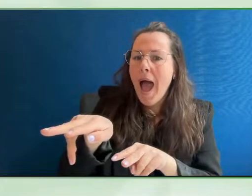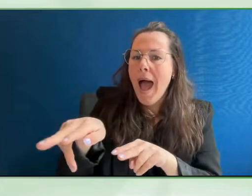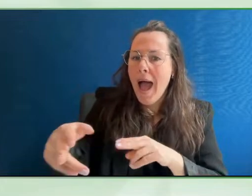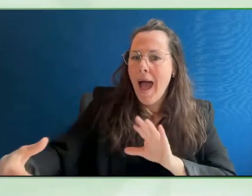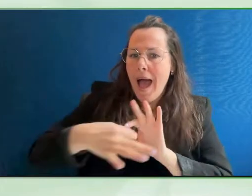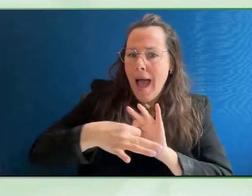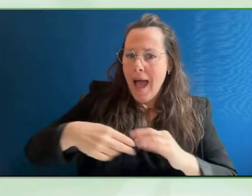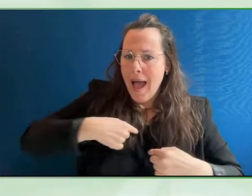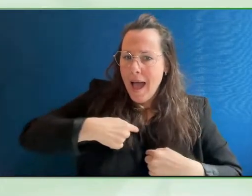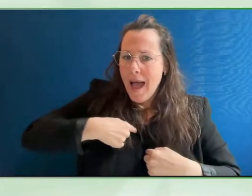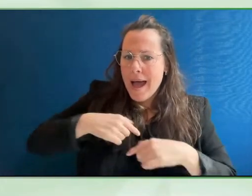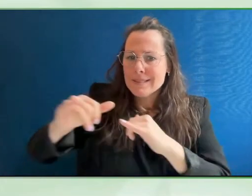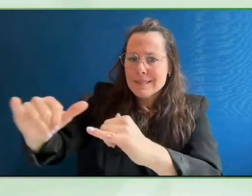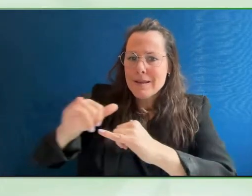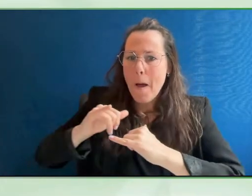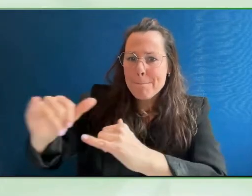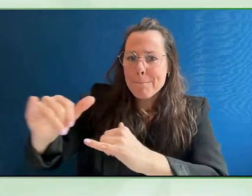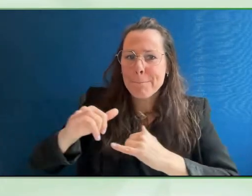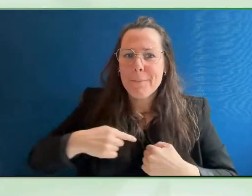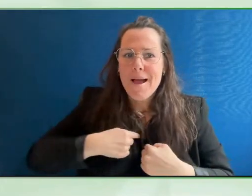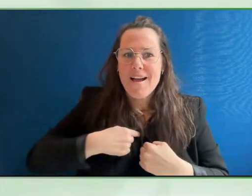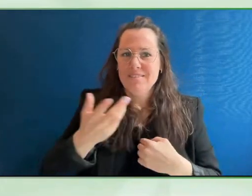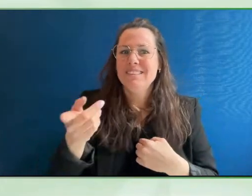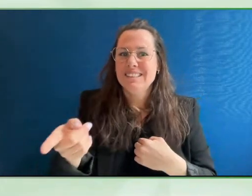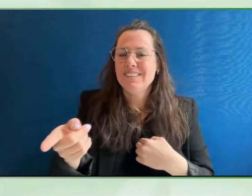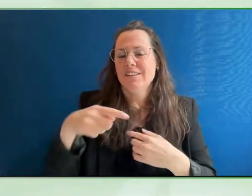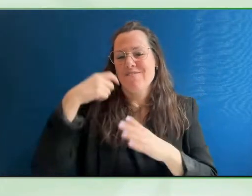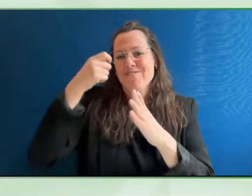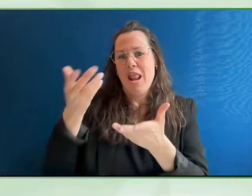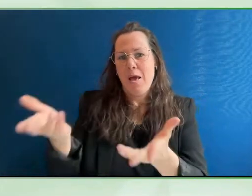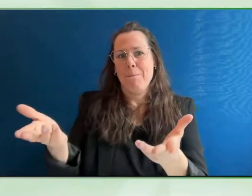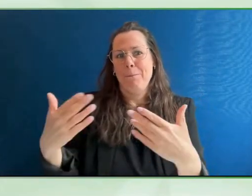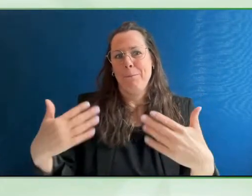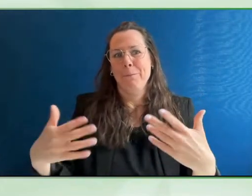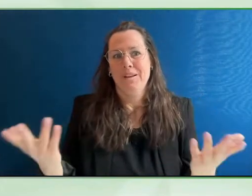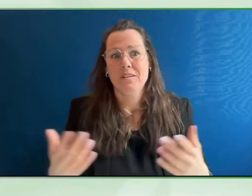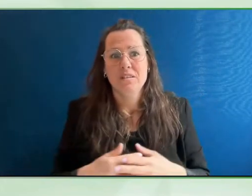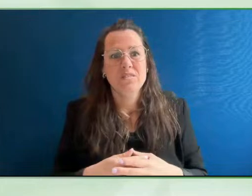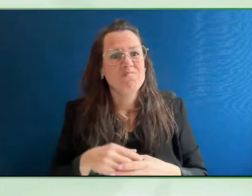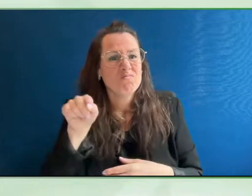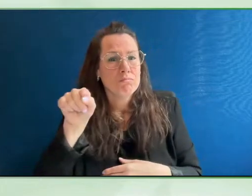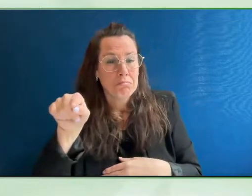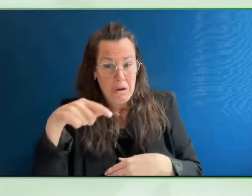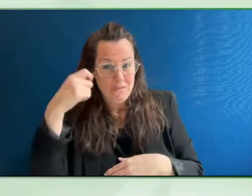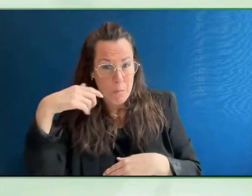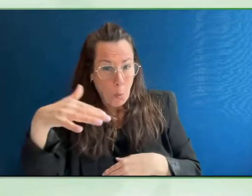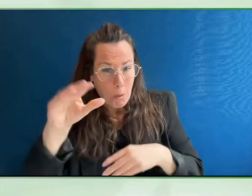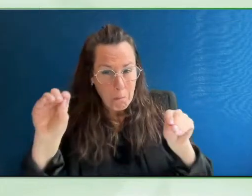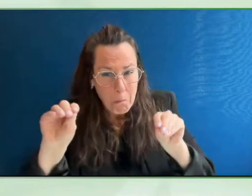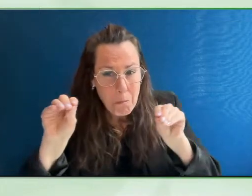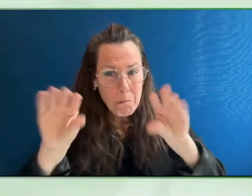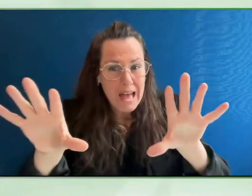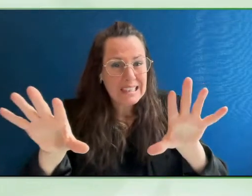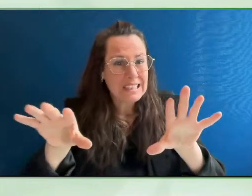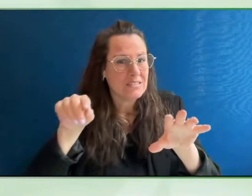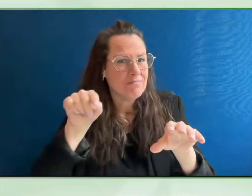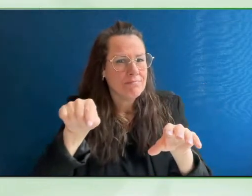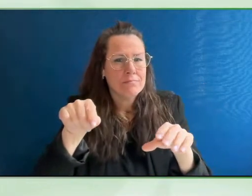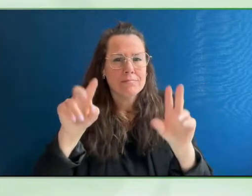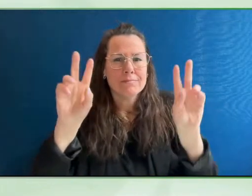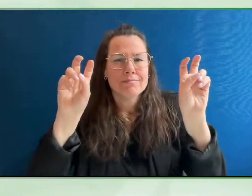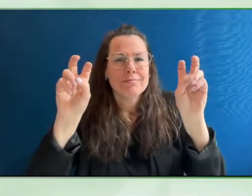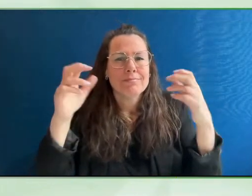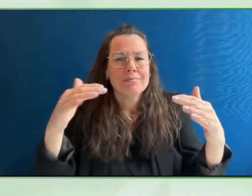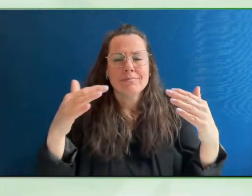wasn't accessible. Other people learned about it because they saw a film, they saw a television show, they met someone on the street. So everyone has a different